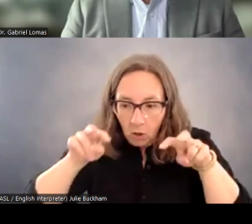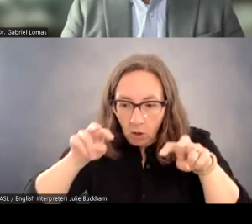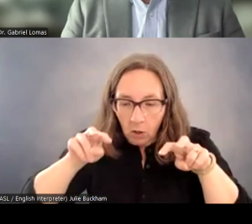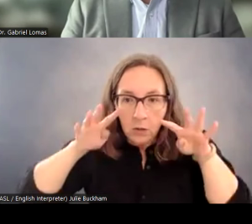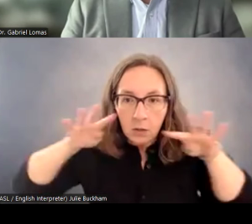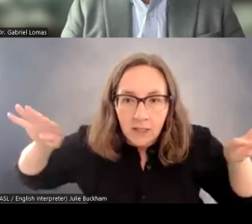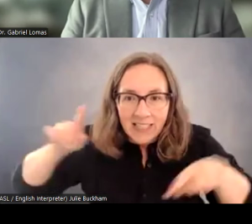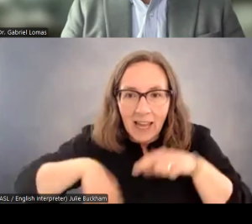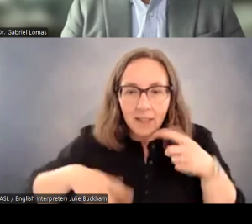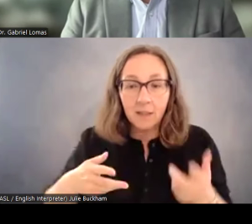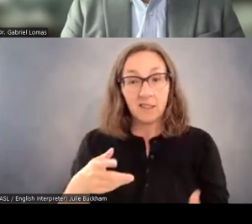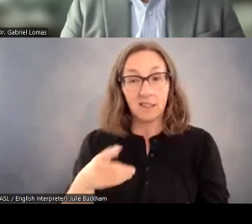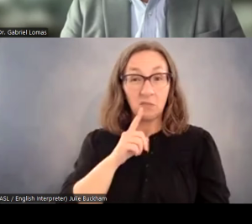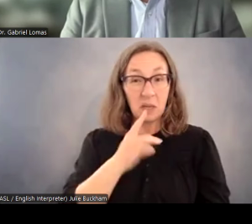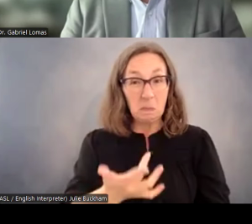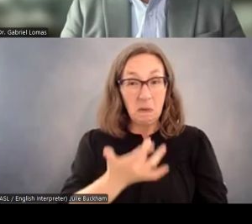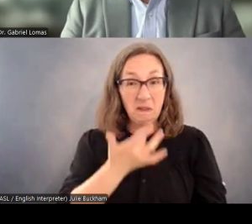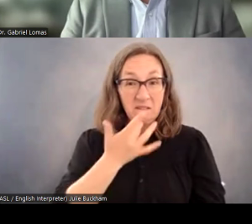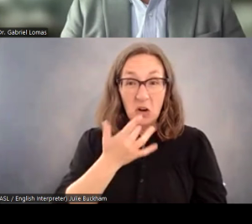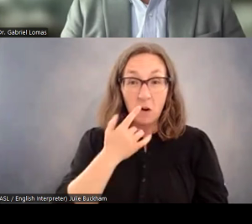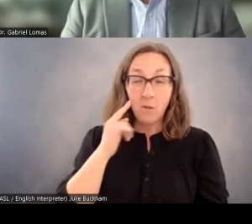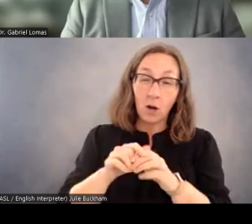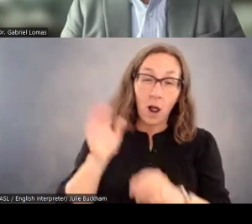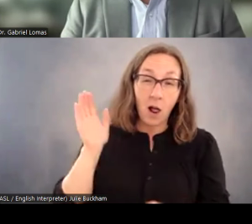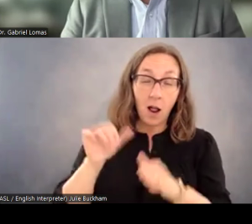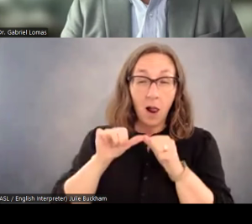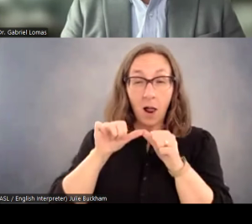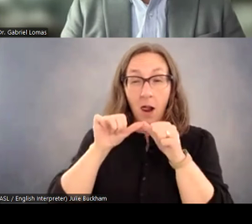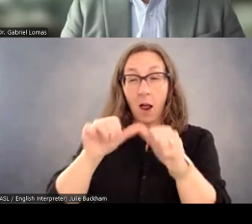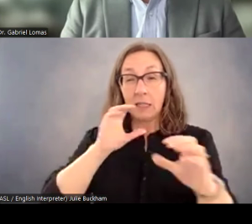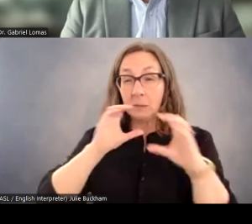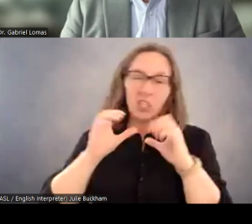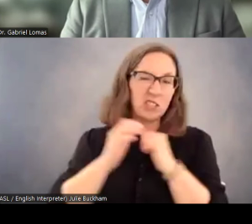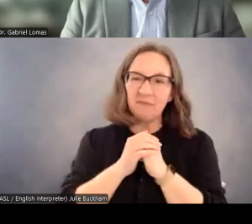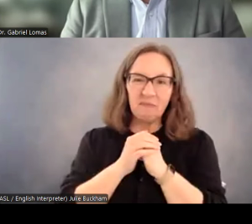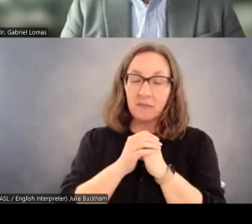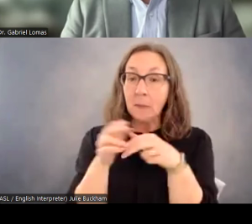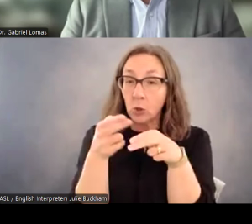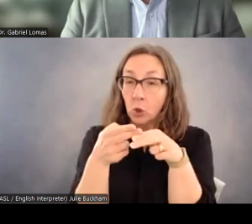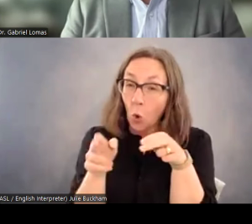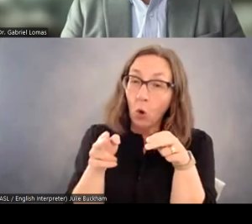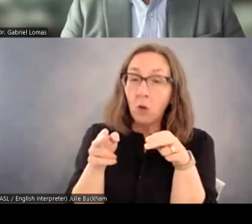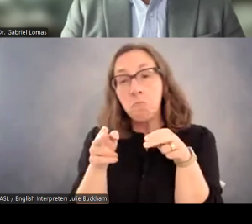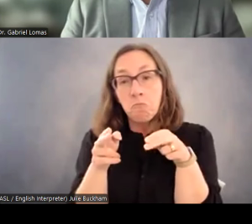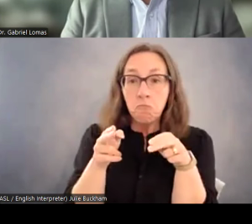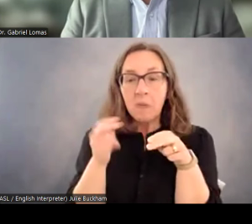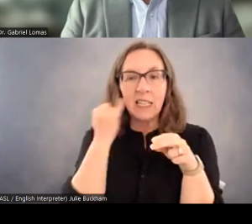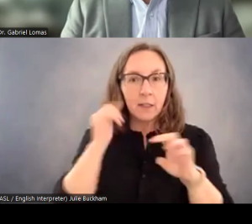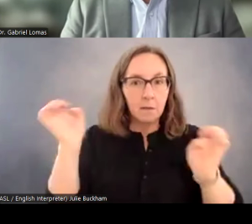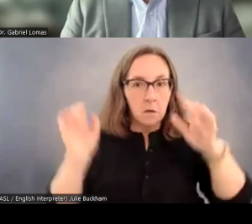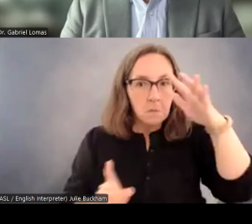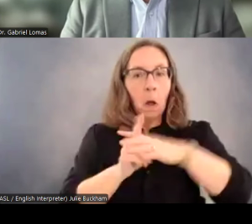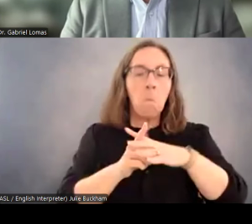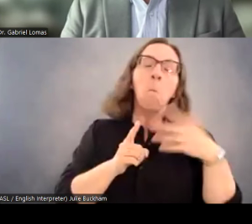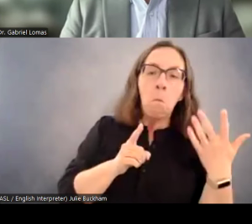It's not always preferred for lengthy kinds of communication. Short term, when emergency settings